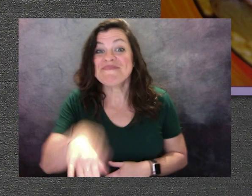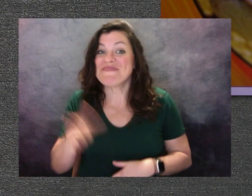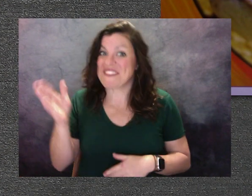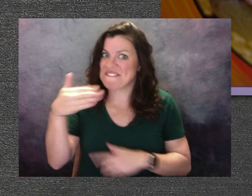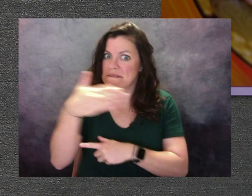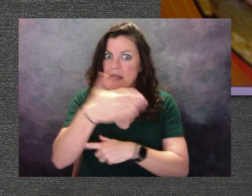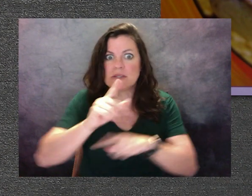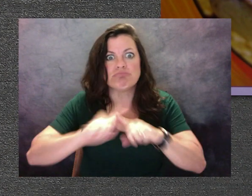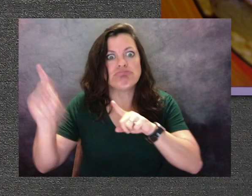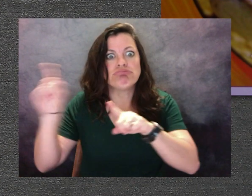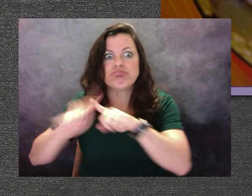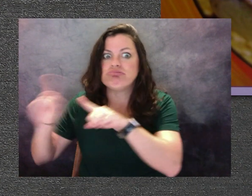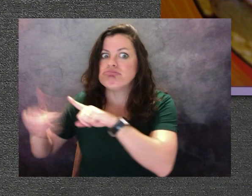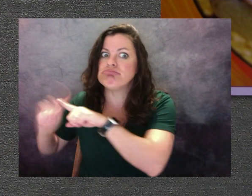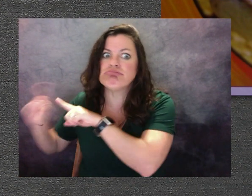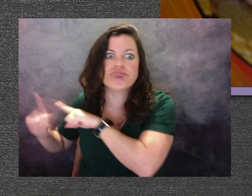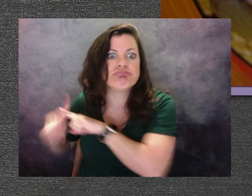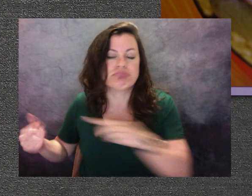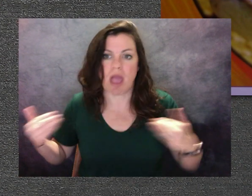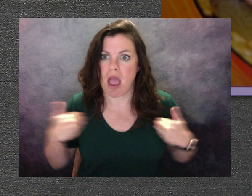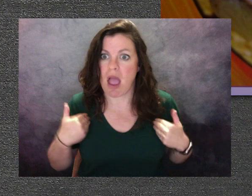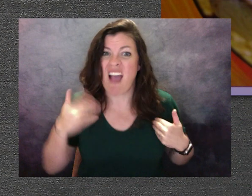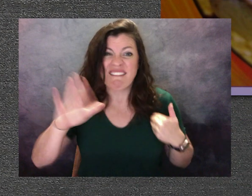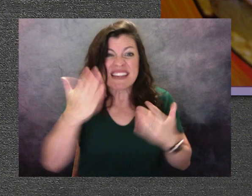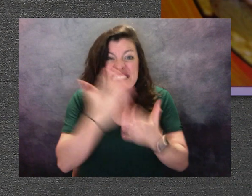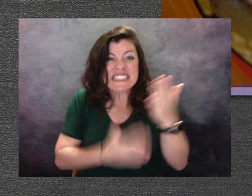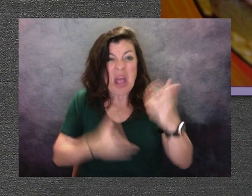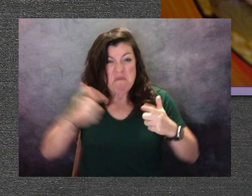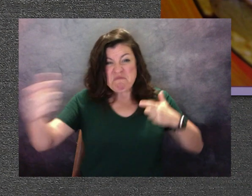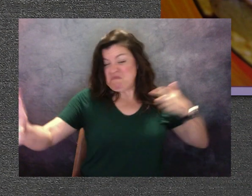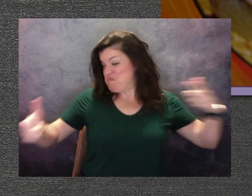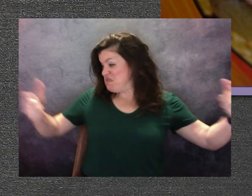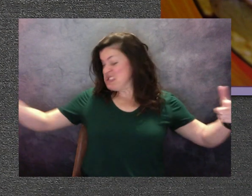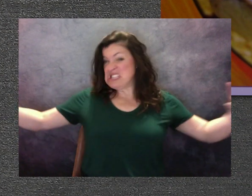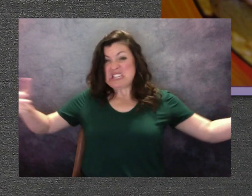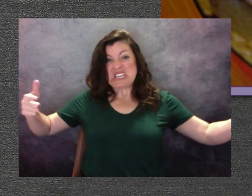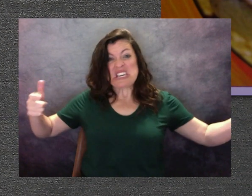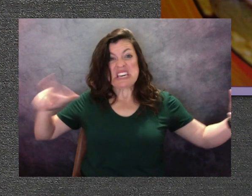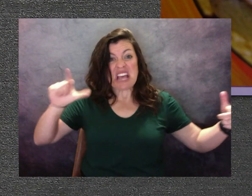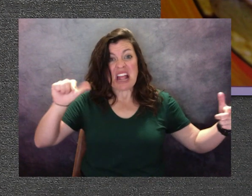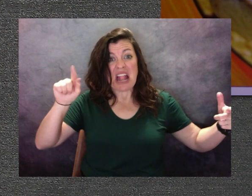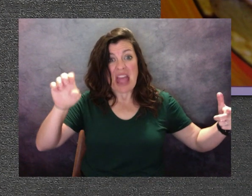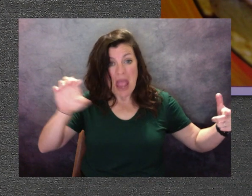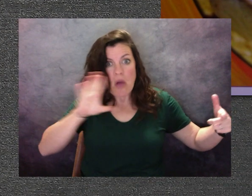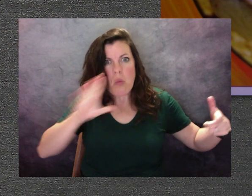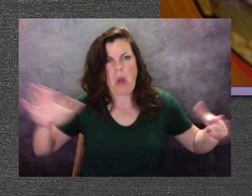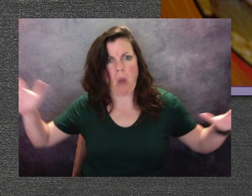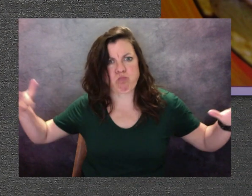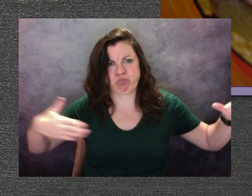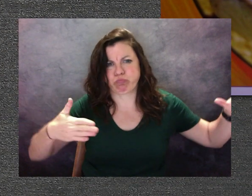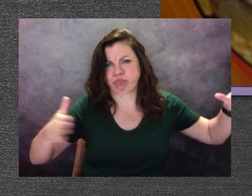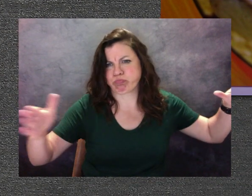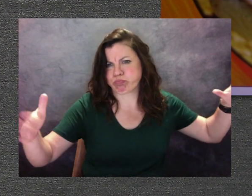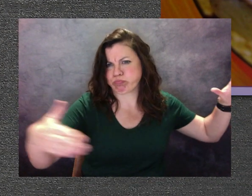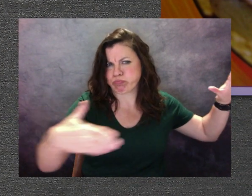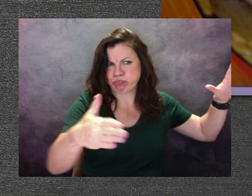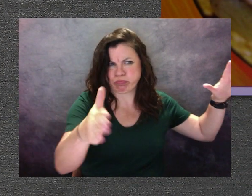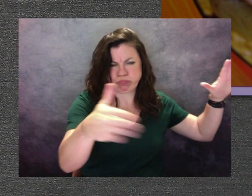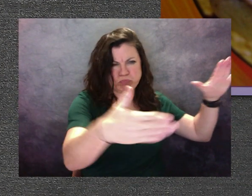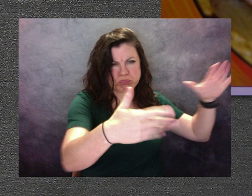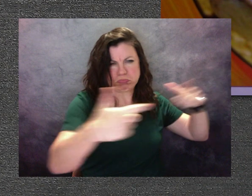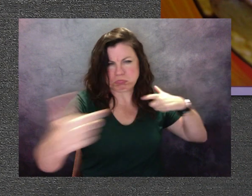my goodness, look at this fish right here. There's its eyeballs, its scales,